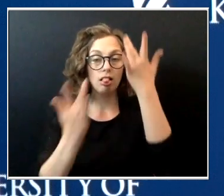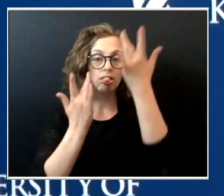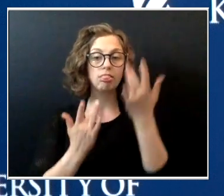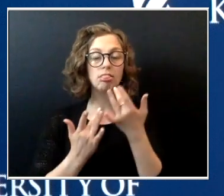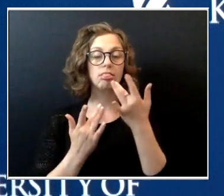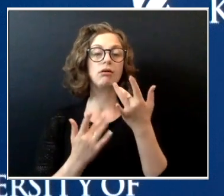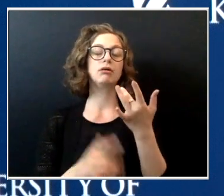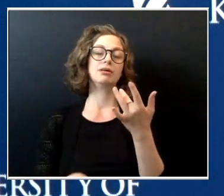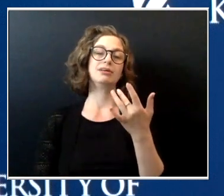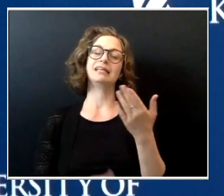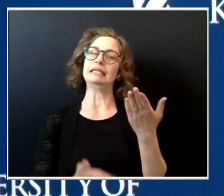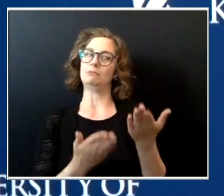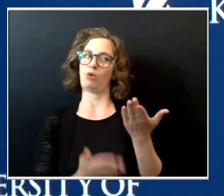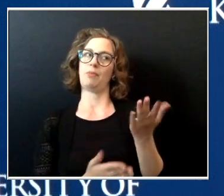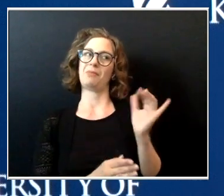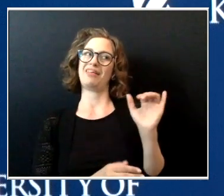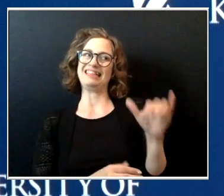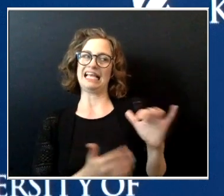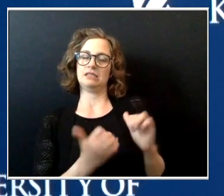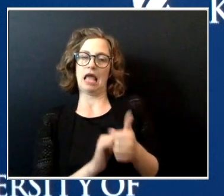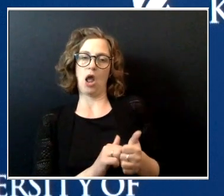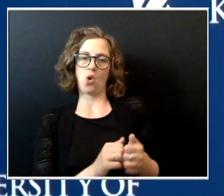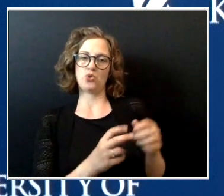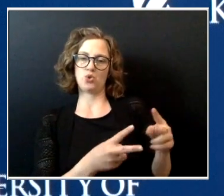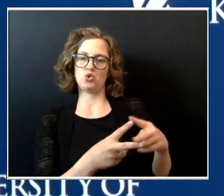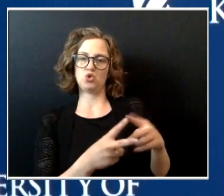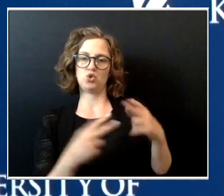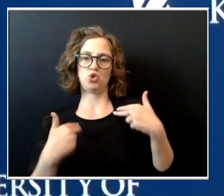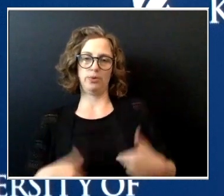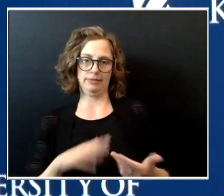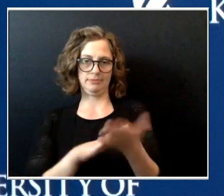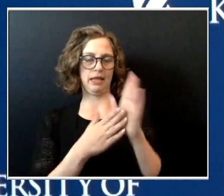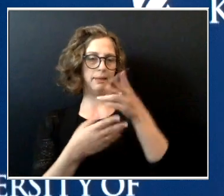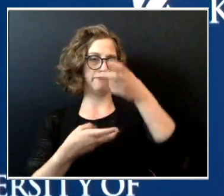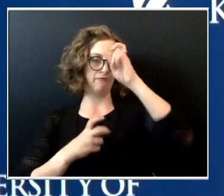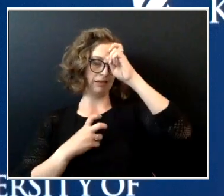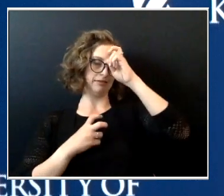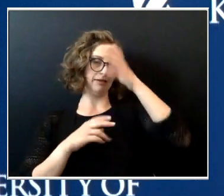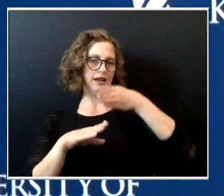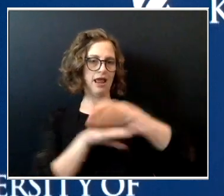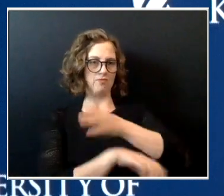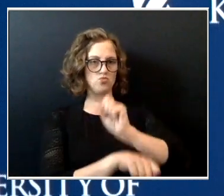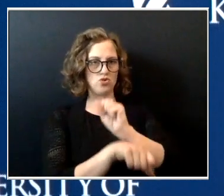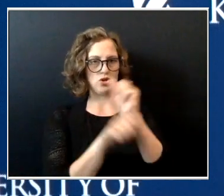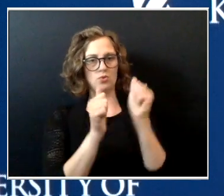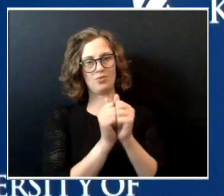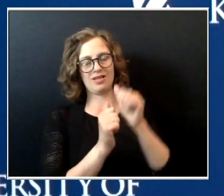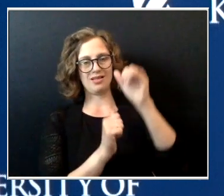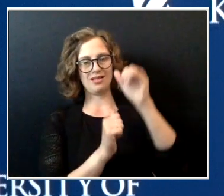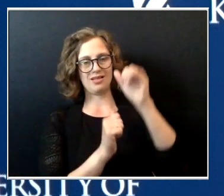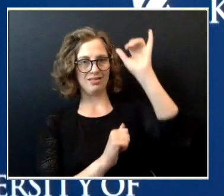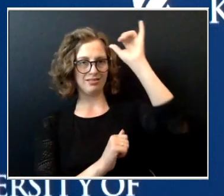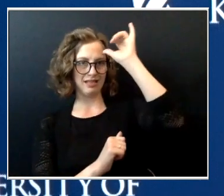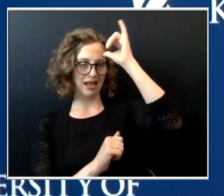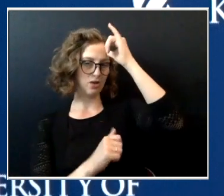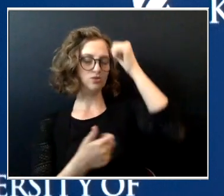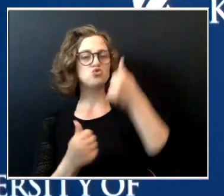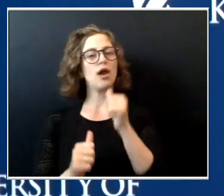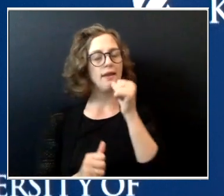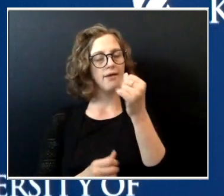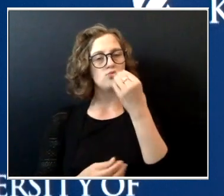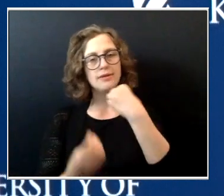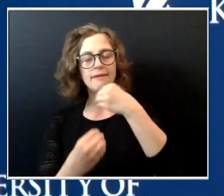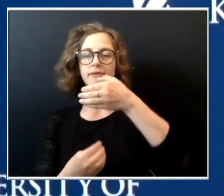human cases did get infected after working directly with the cows. Try not to eat and drink around the work area as well. So there are